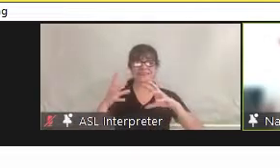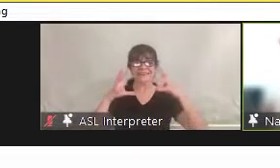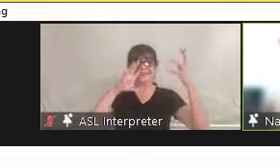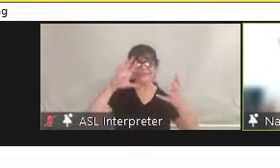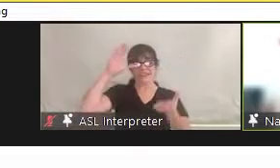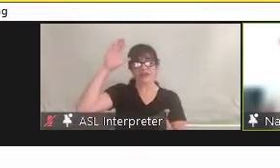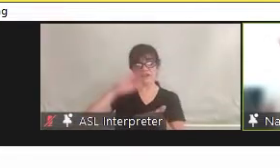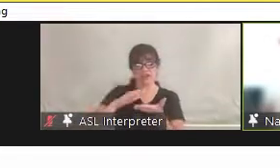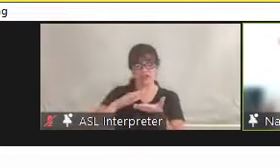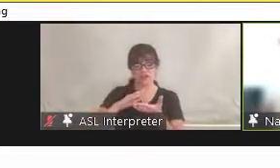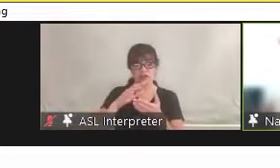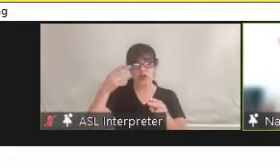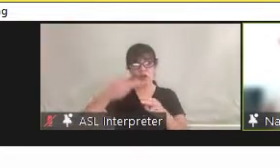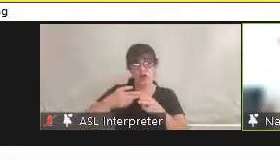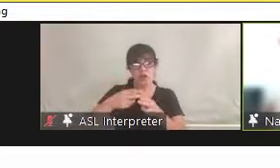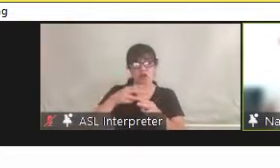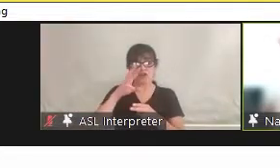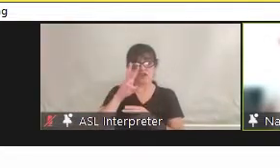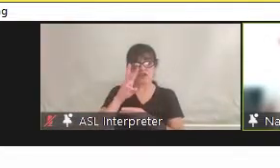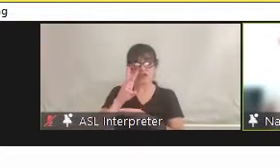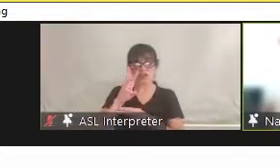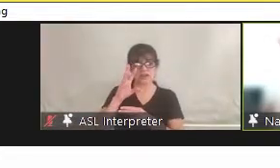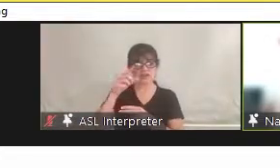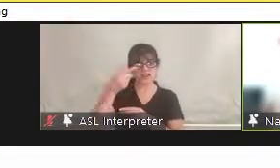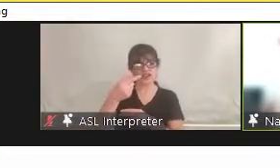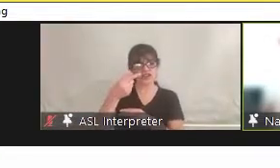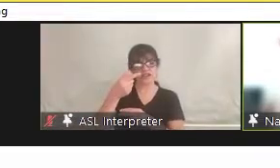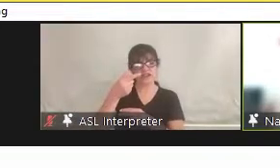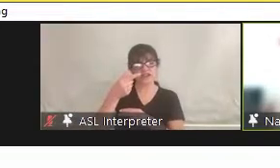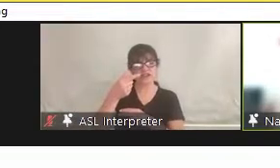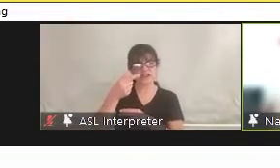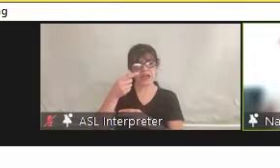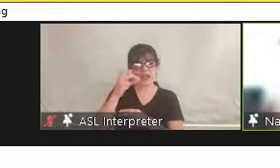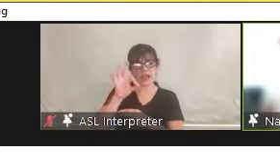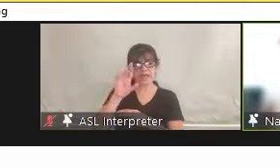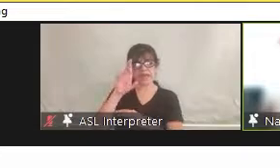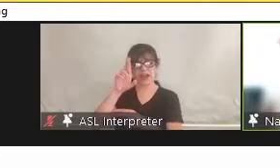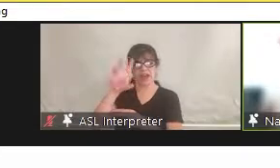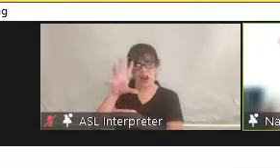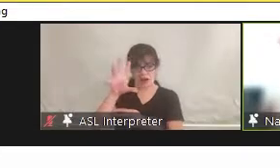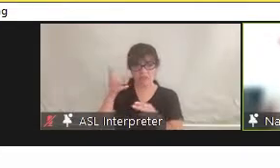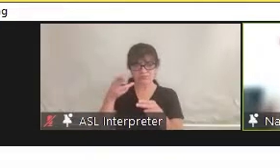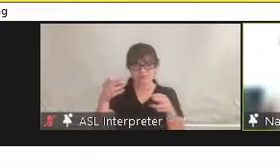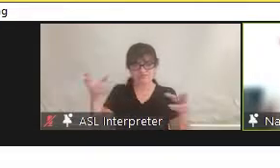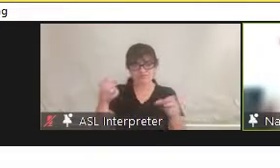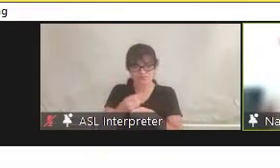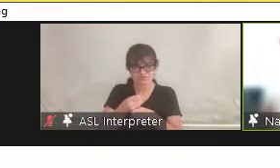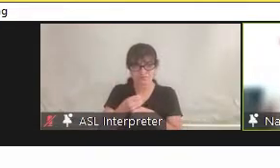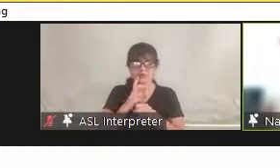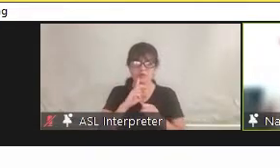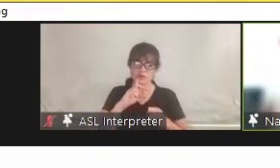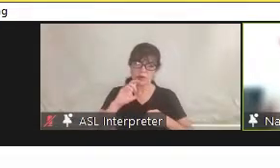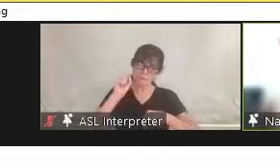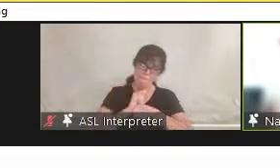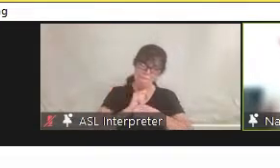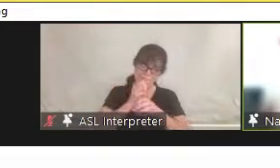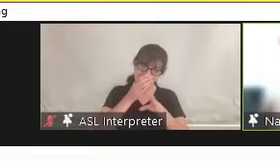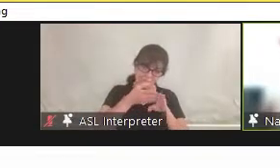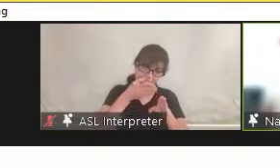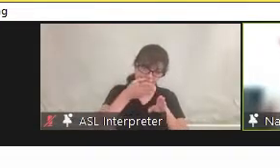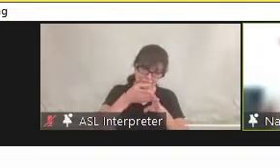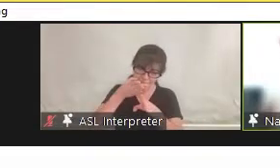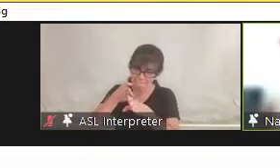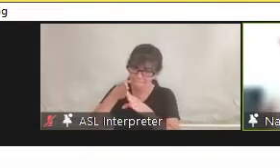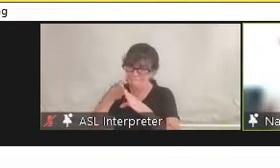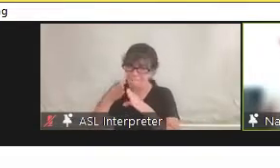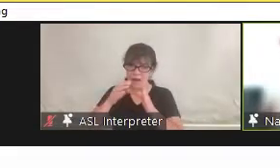called GFDR in short. And these are really concrete examples